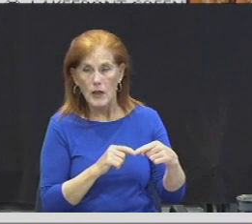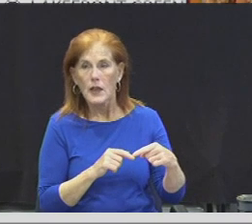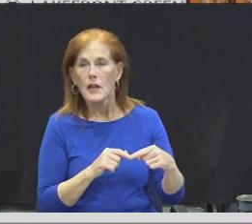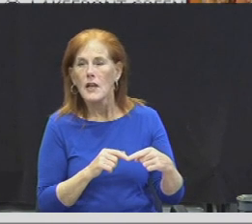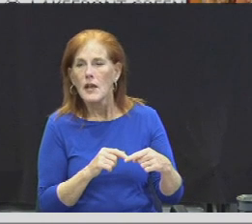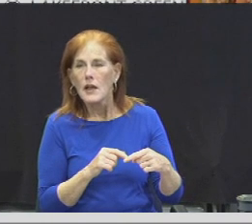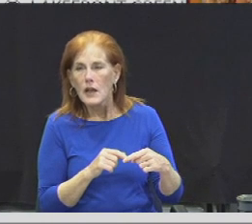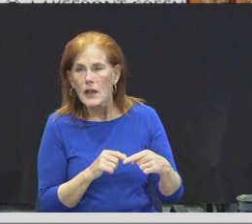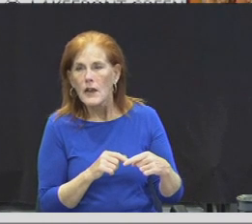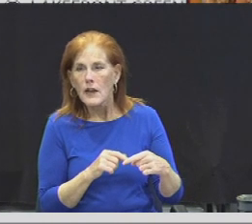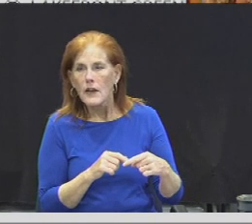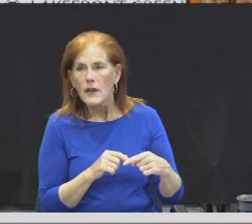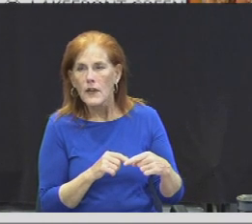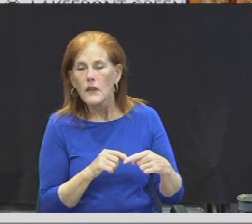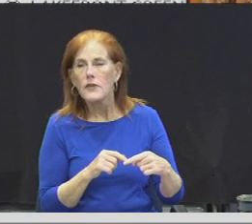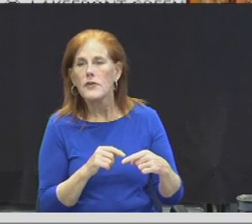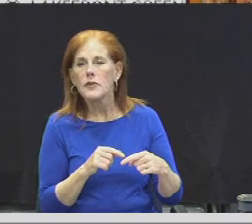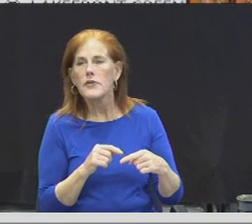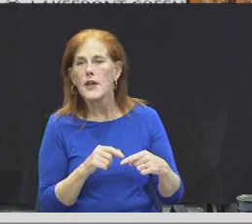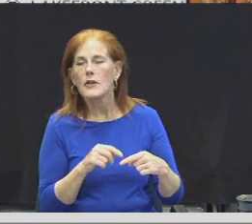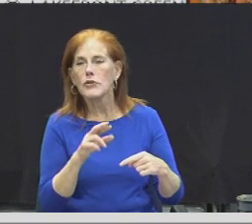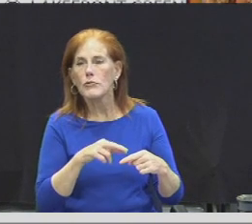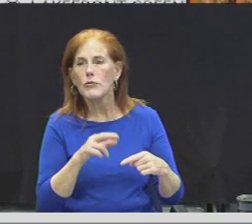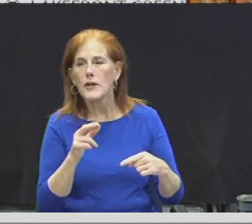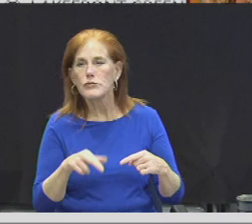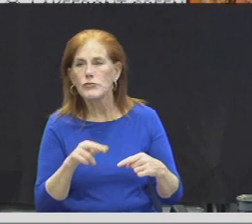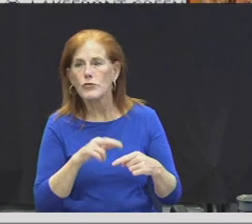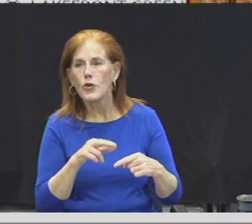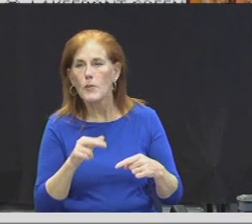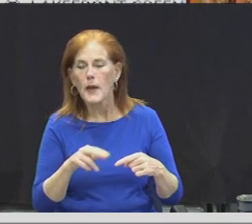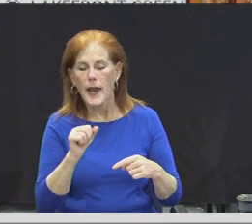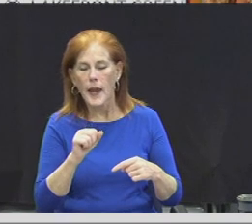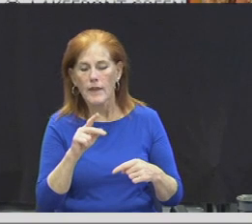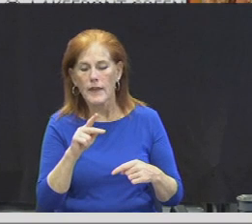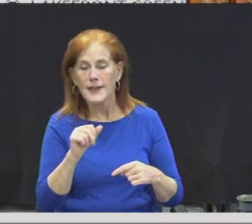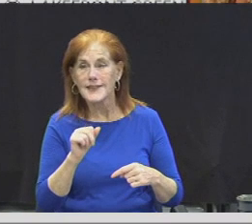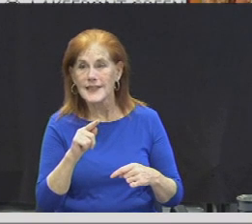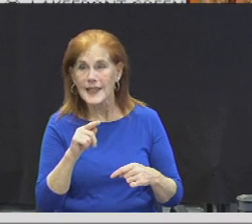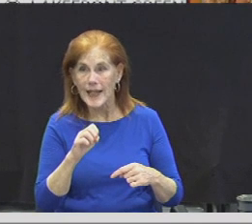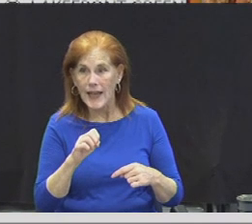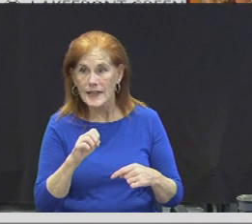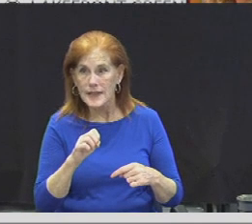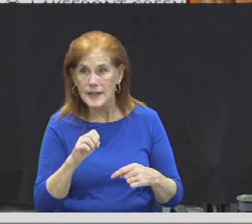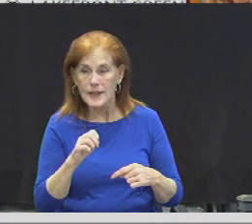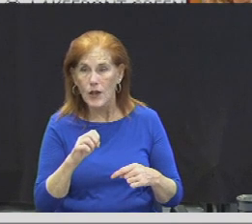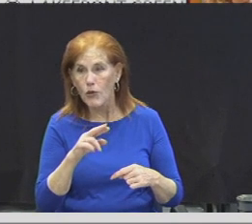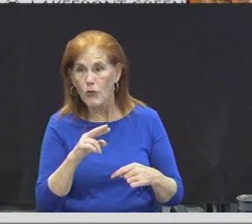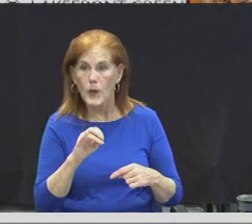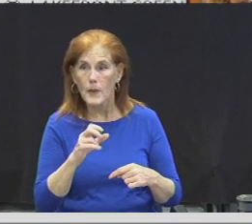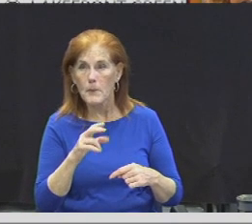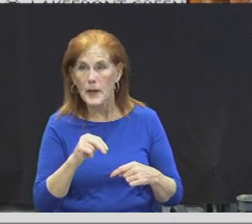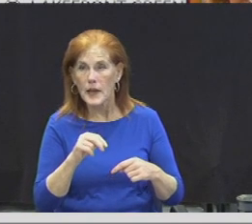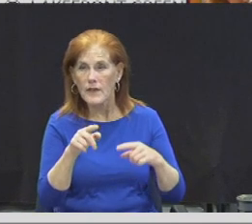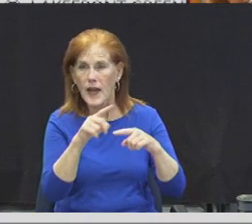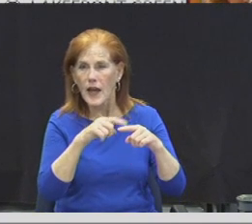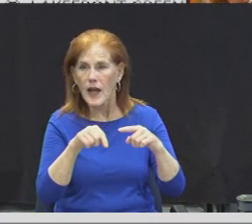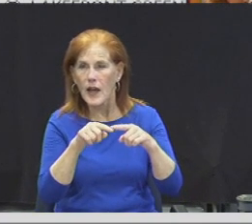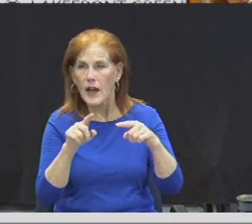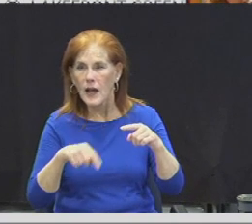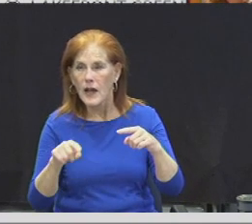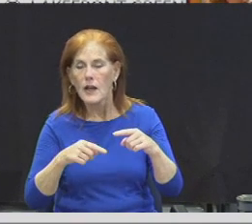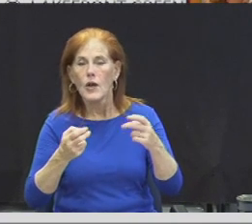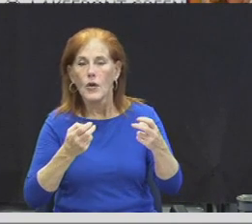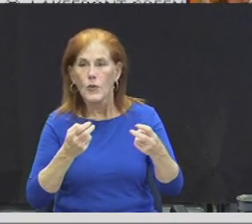which is kind of restrooms and retail space to support the skate ribbon, which you see here is item number 3. That's kind of